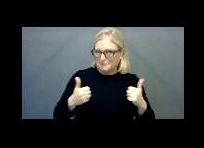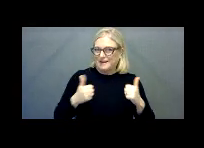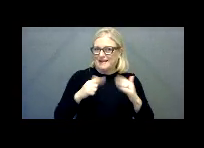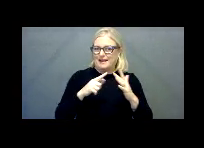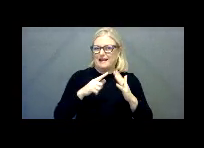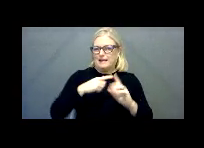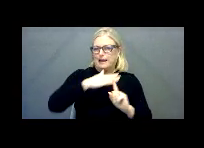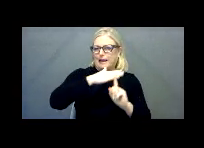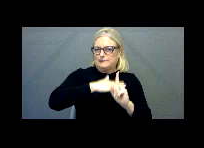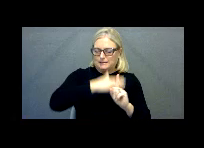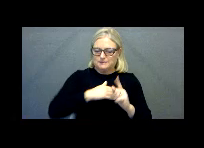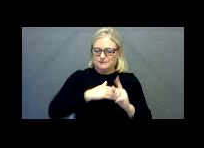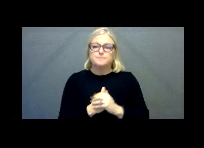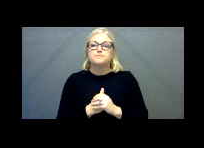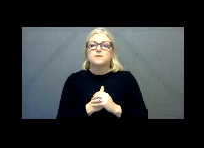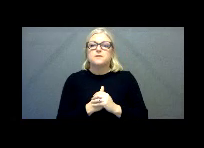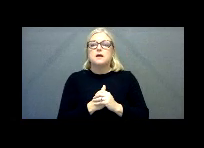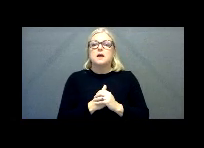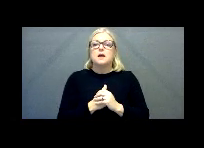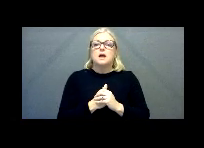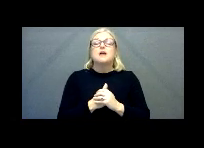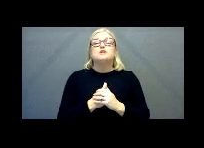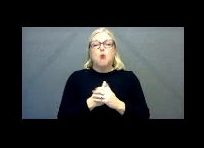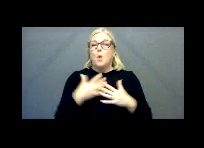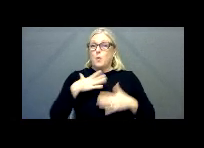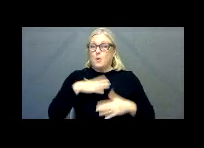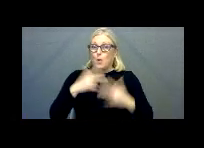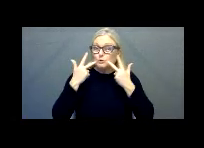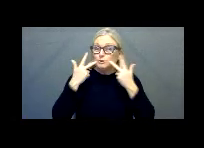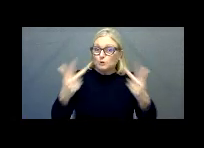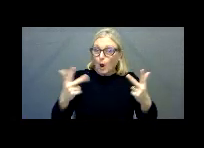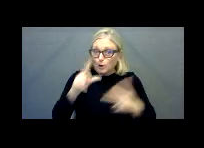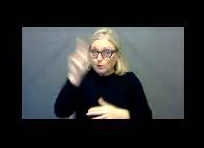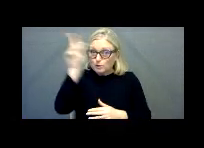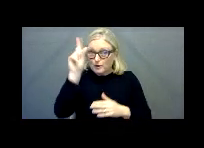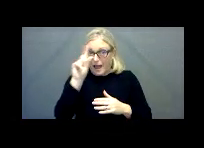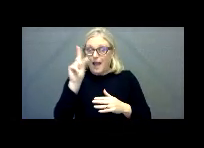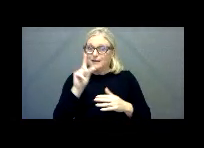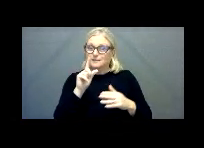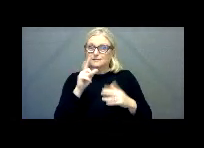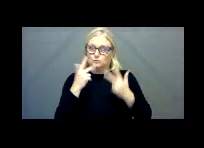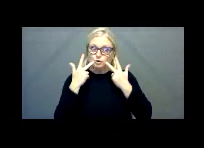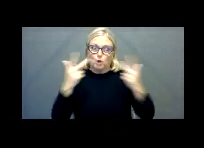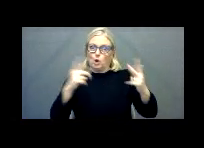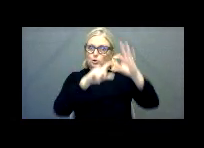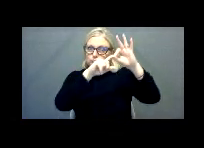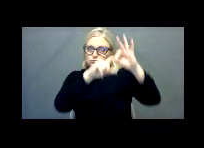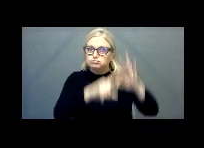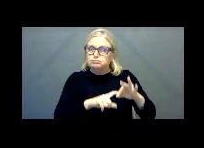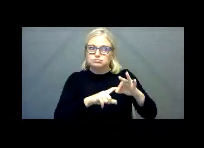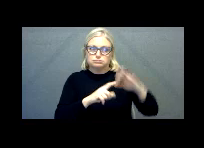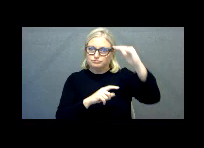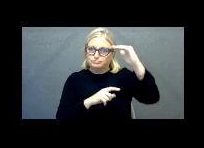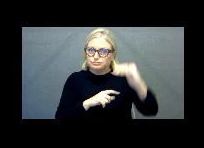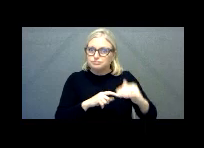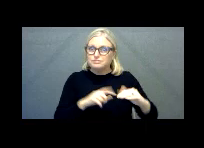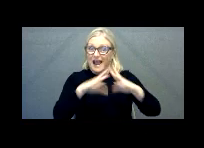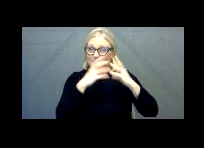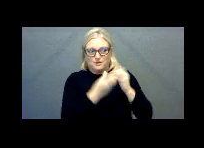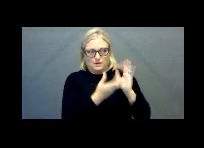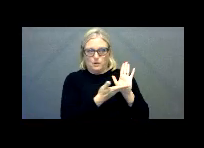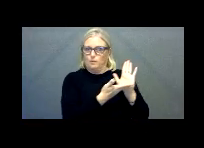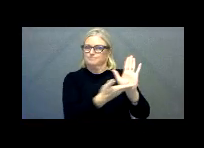what the DWI, the final instrument, looking like. So if you have been using the quality of life instrument or health-related quality